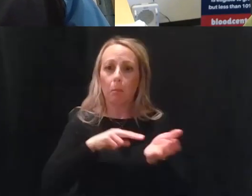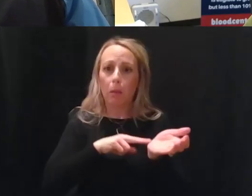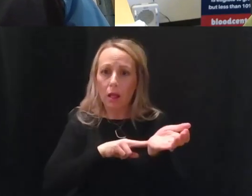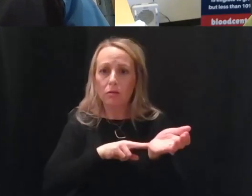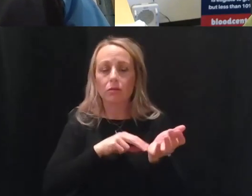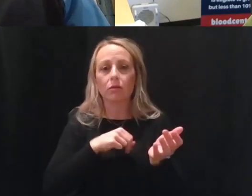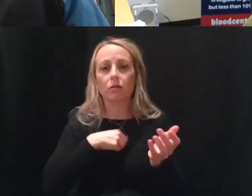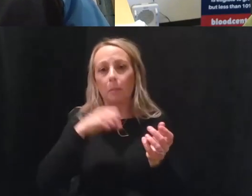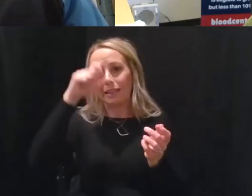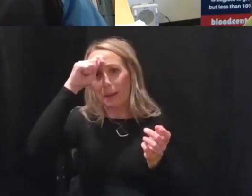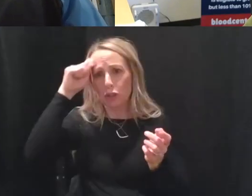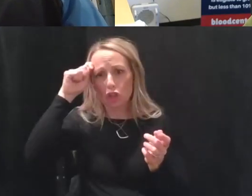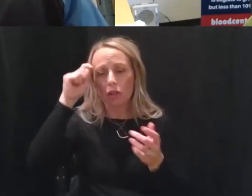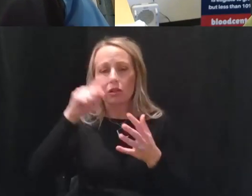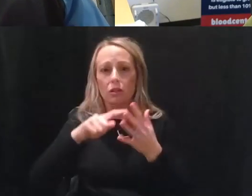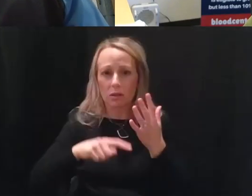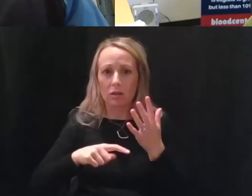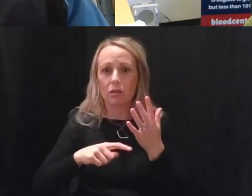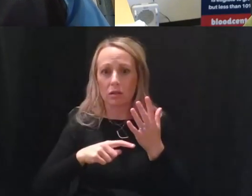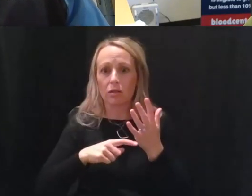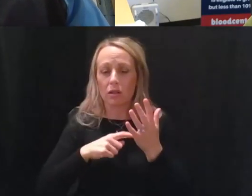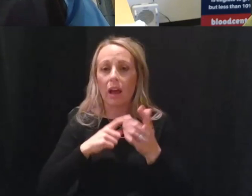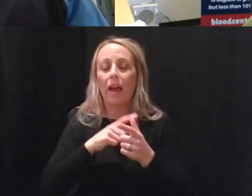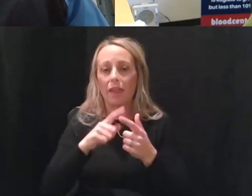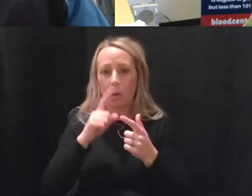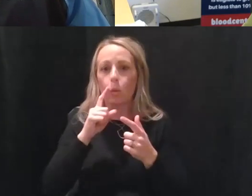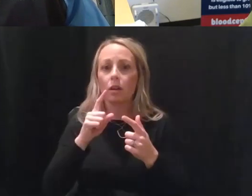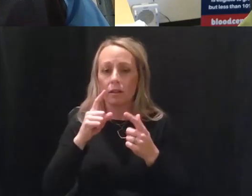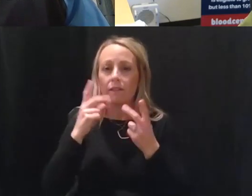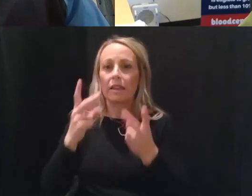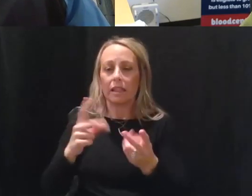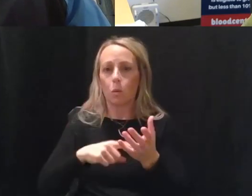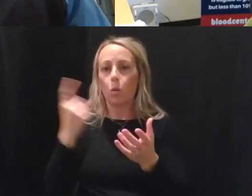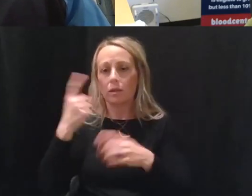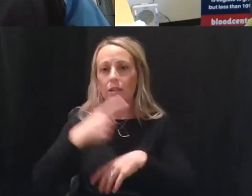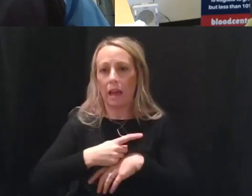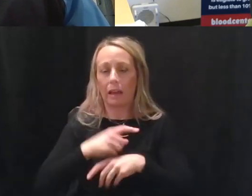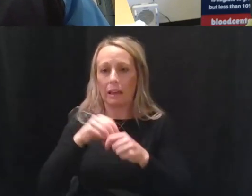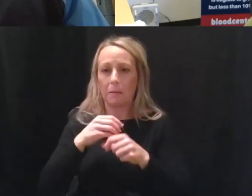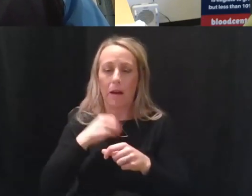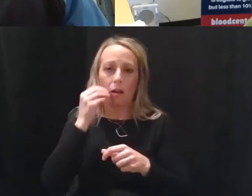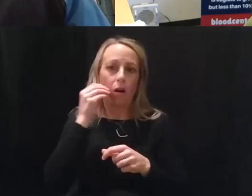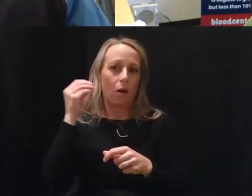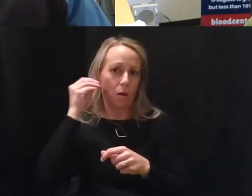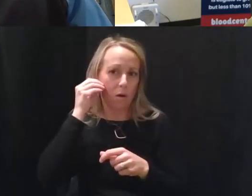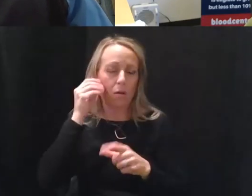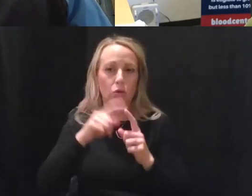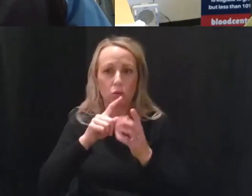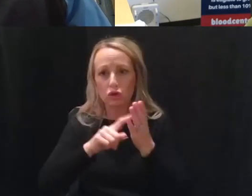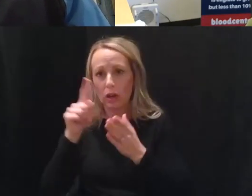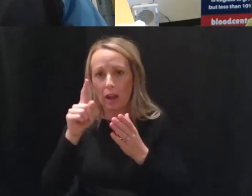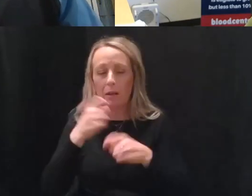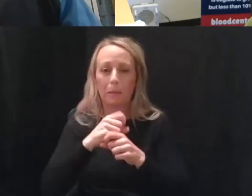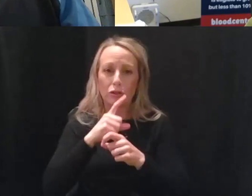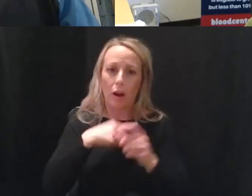I'm trying to remember if there was something else. And then they would come visit once a day just to see if I was all right. And just to make sure I'm eating